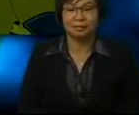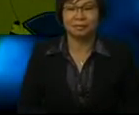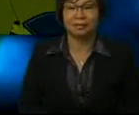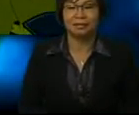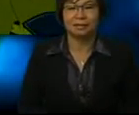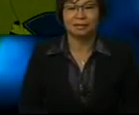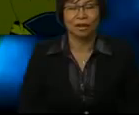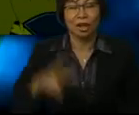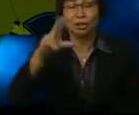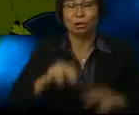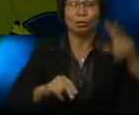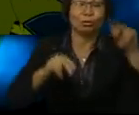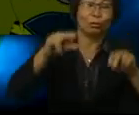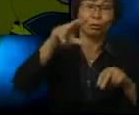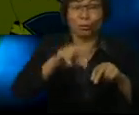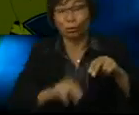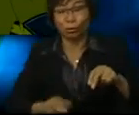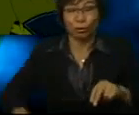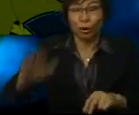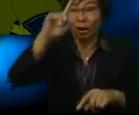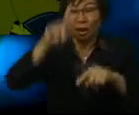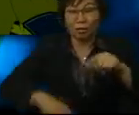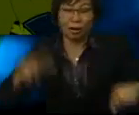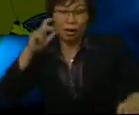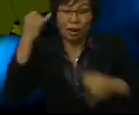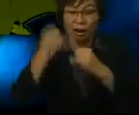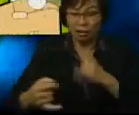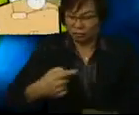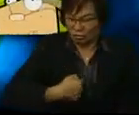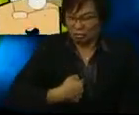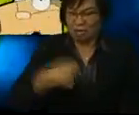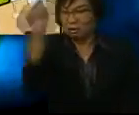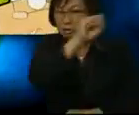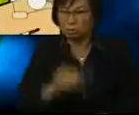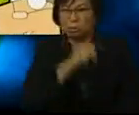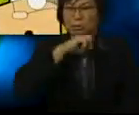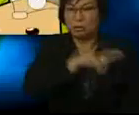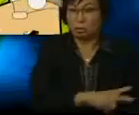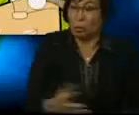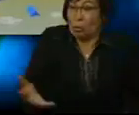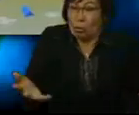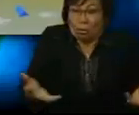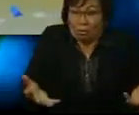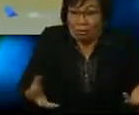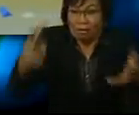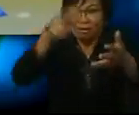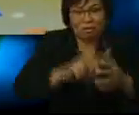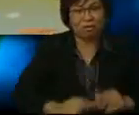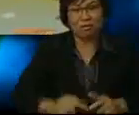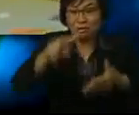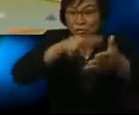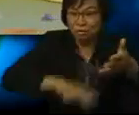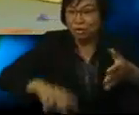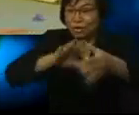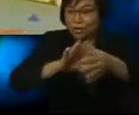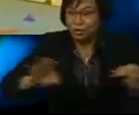No! You haven't heard the last of me, Super Kodok. Wow, great story! What